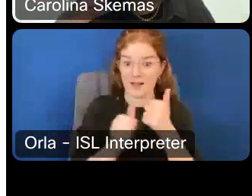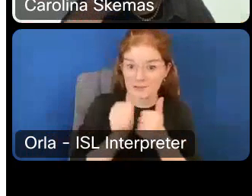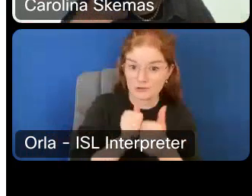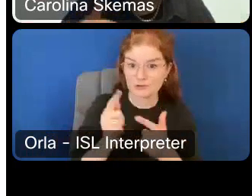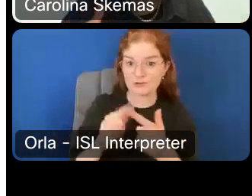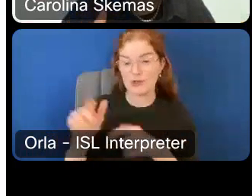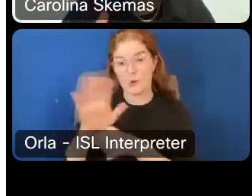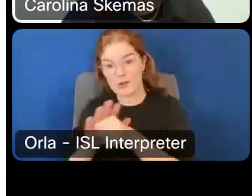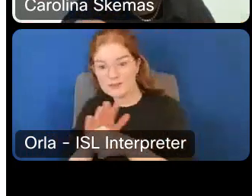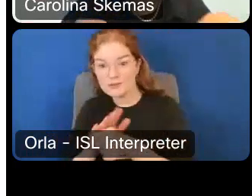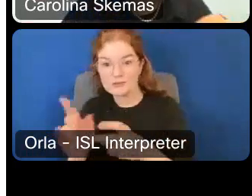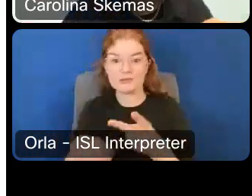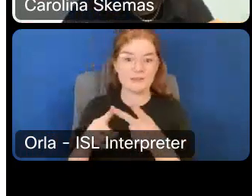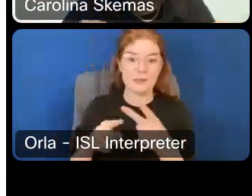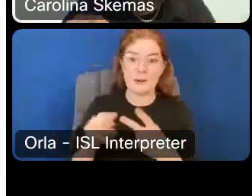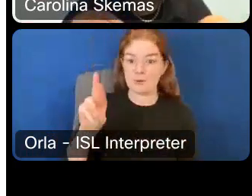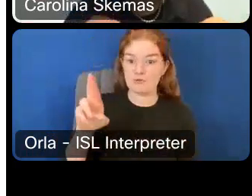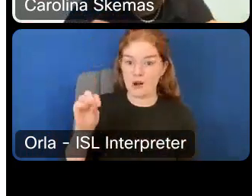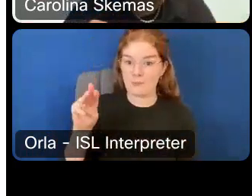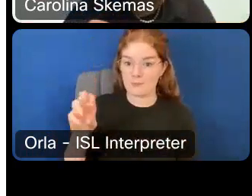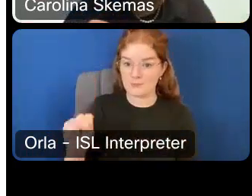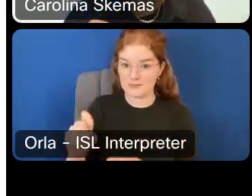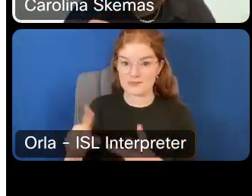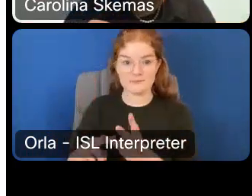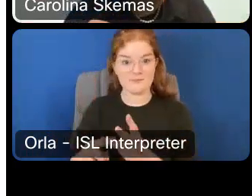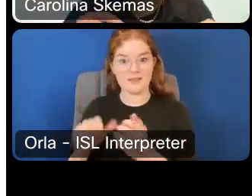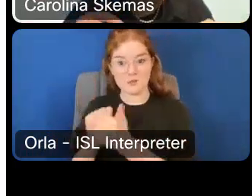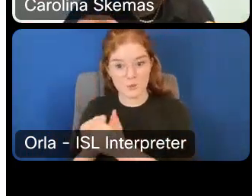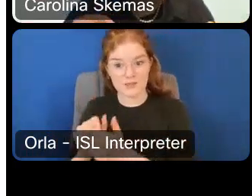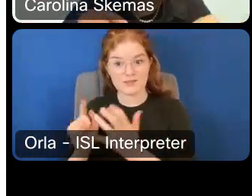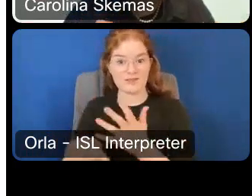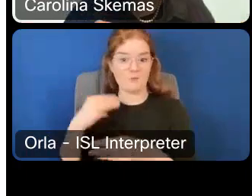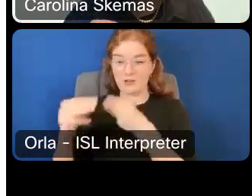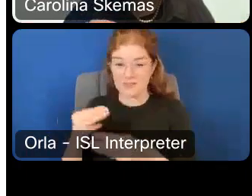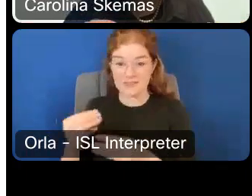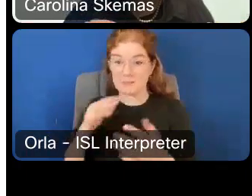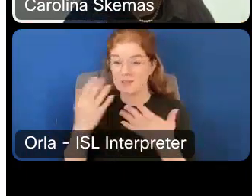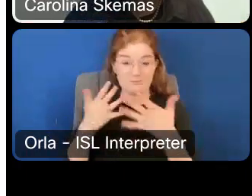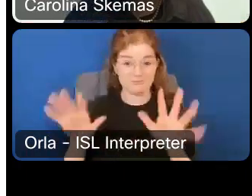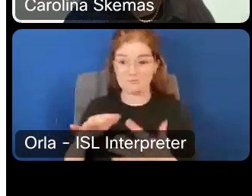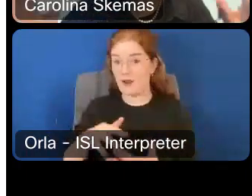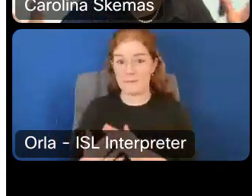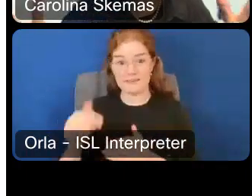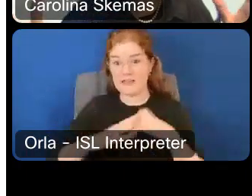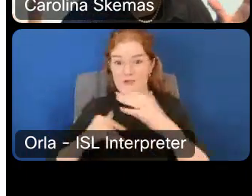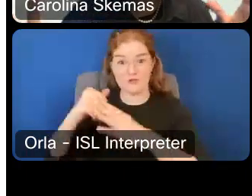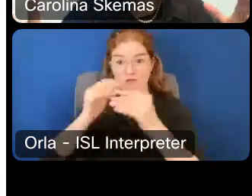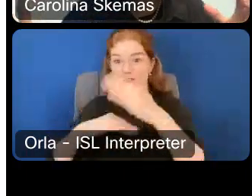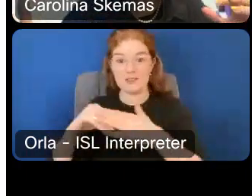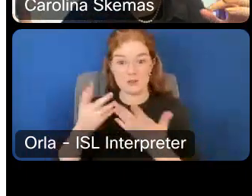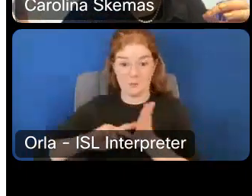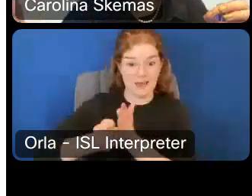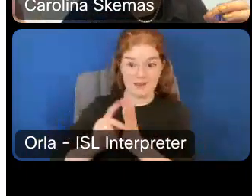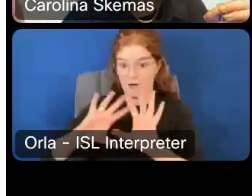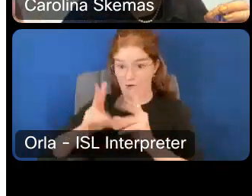location, props, associates, and processes. So it's kind of very, very complex, and mapping those out, it